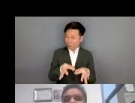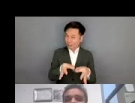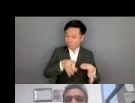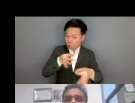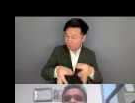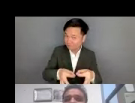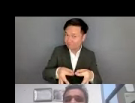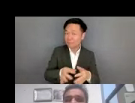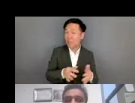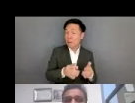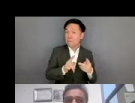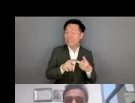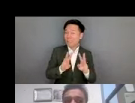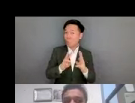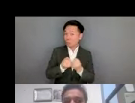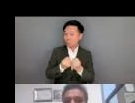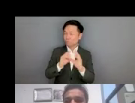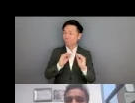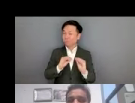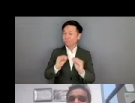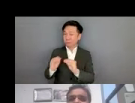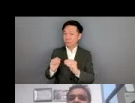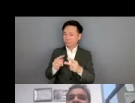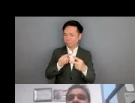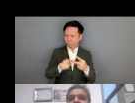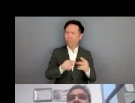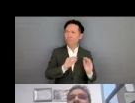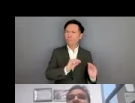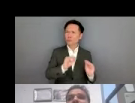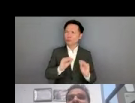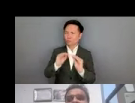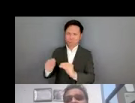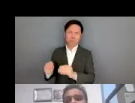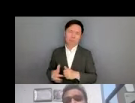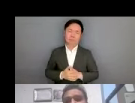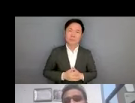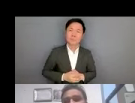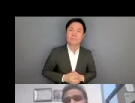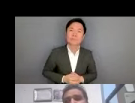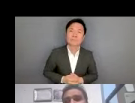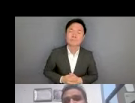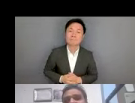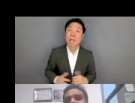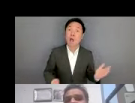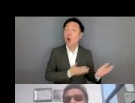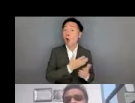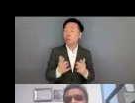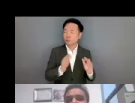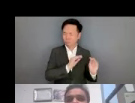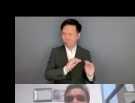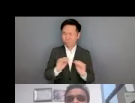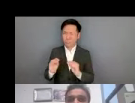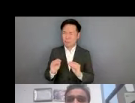the workshop, that those topics also covered. So those trainings were very first, and